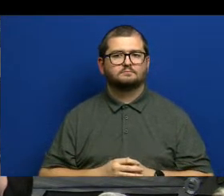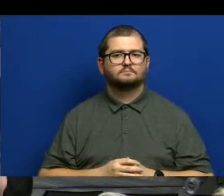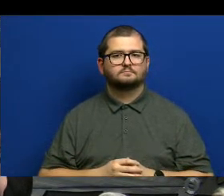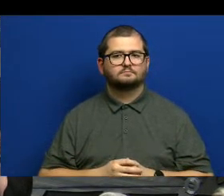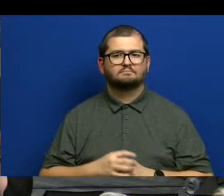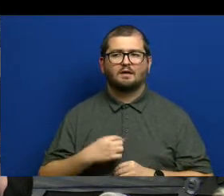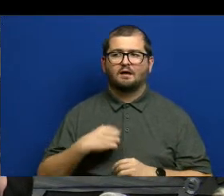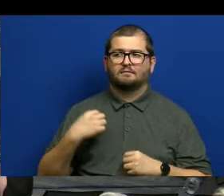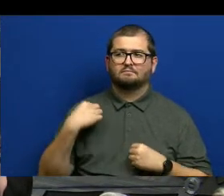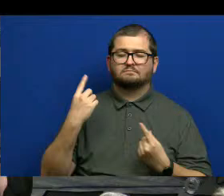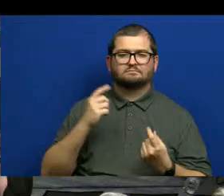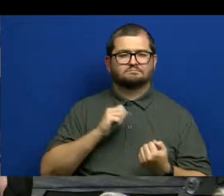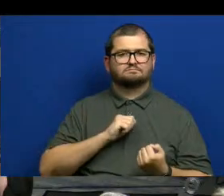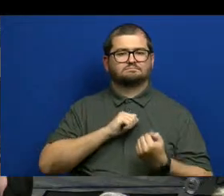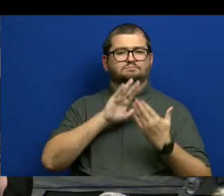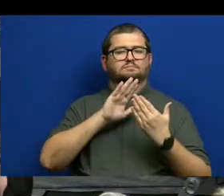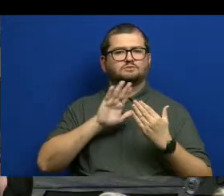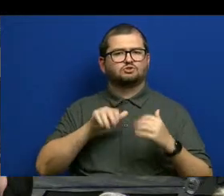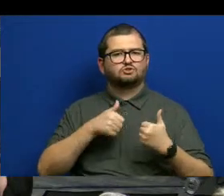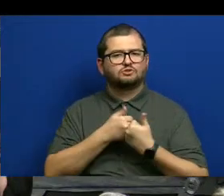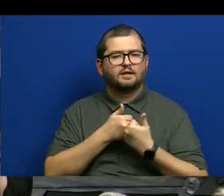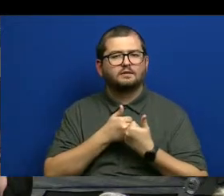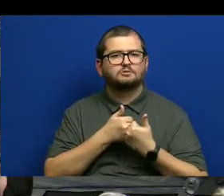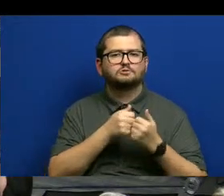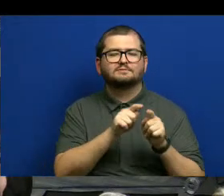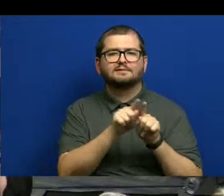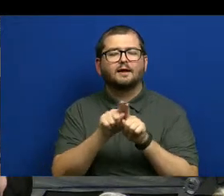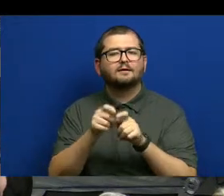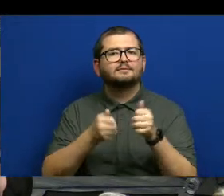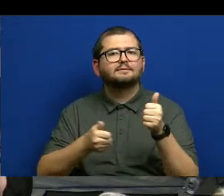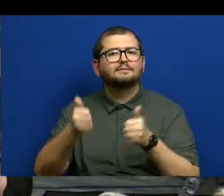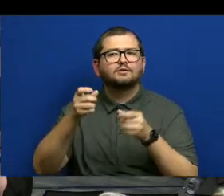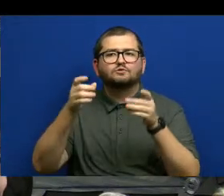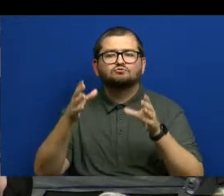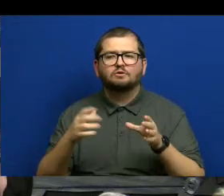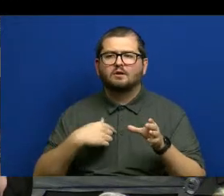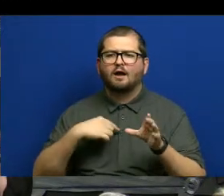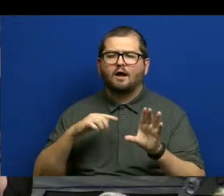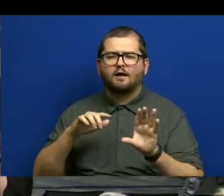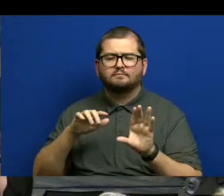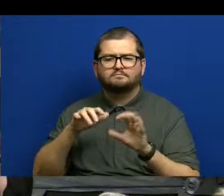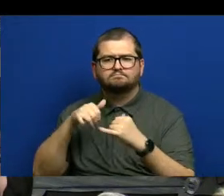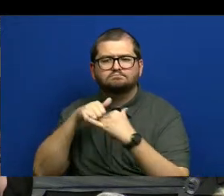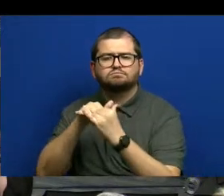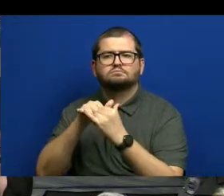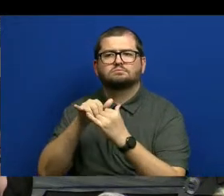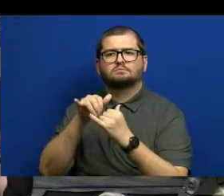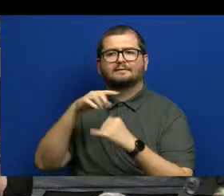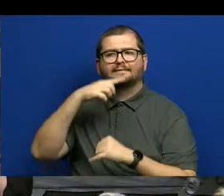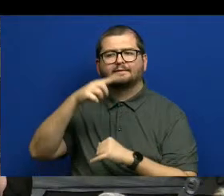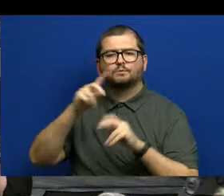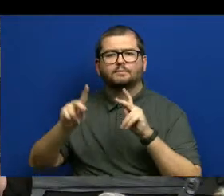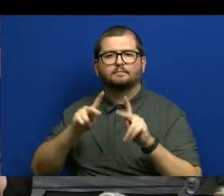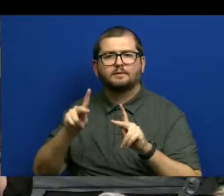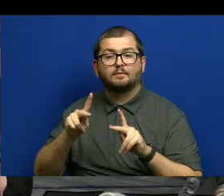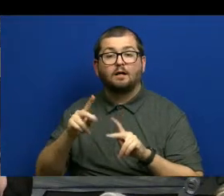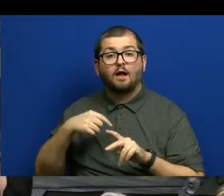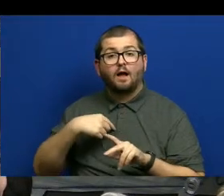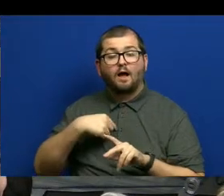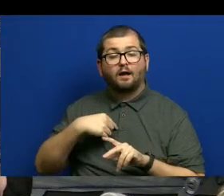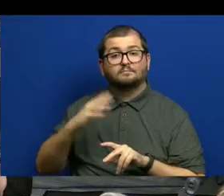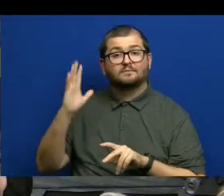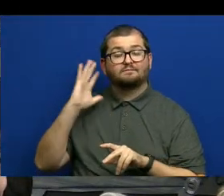faced challenges as executive directors. I have faced off with hearing people. I have been spit on